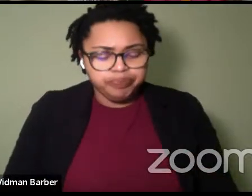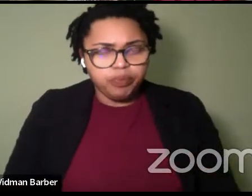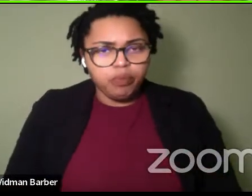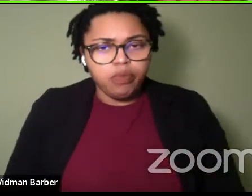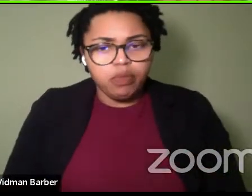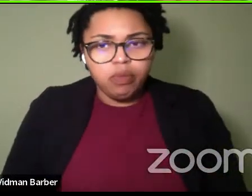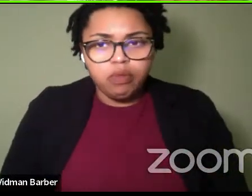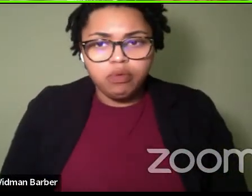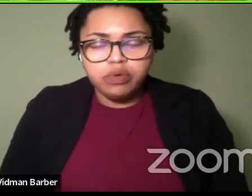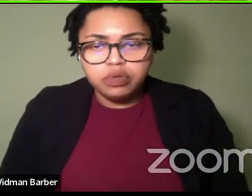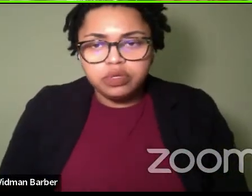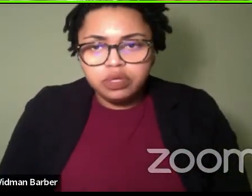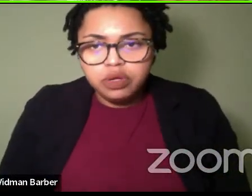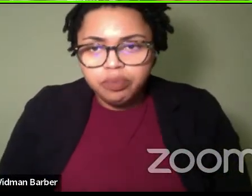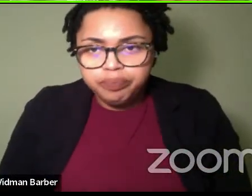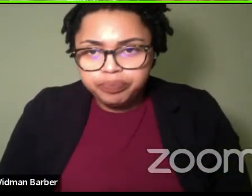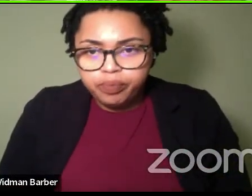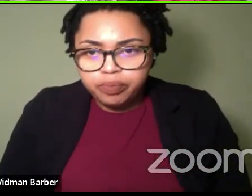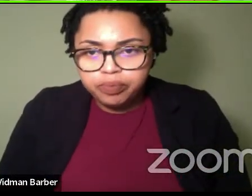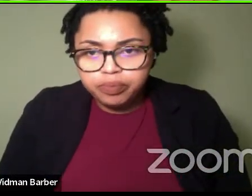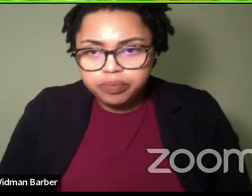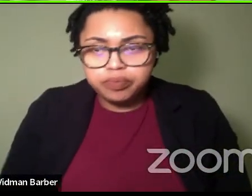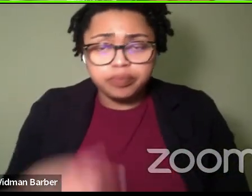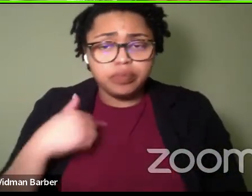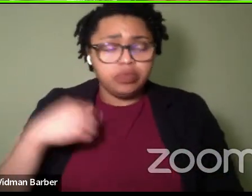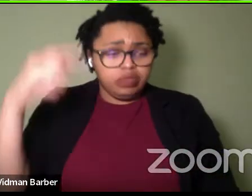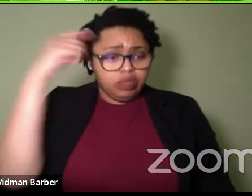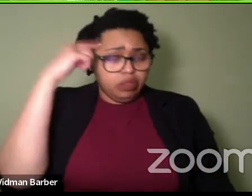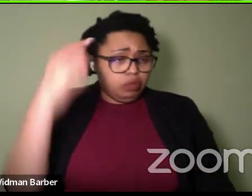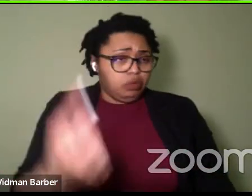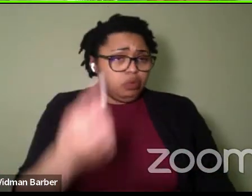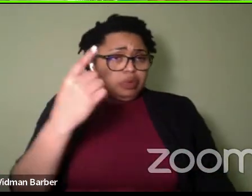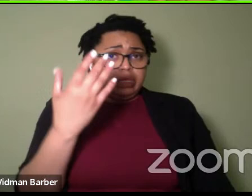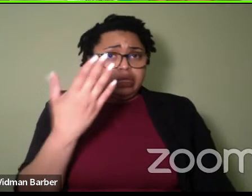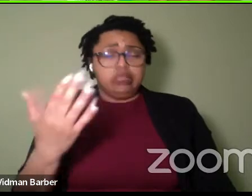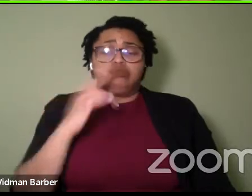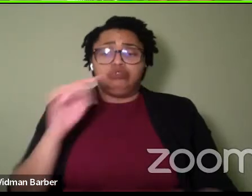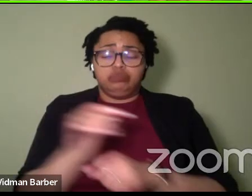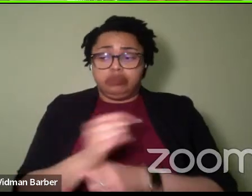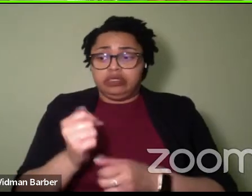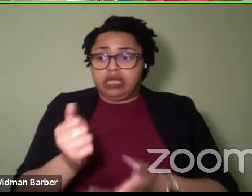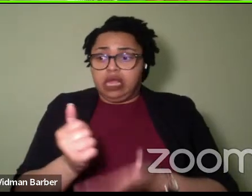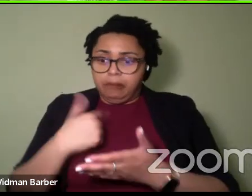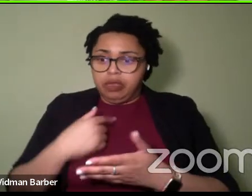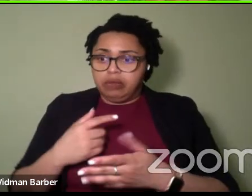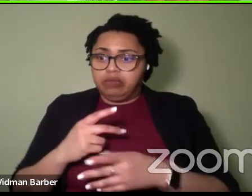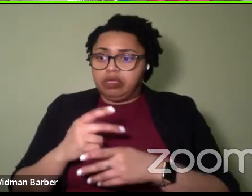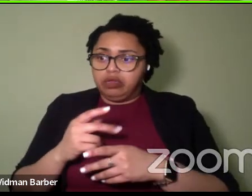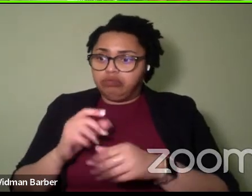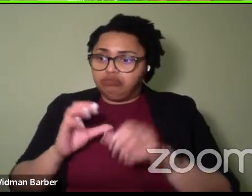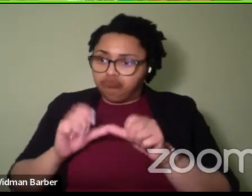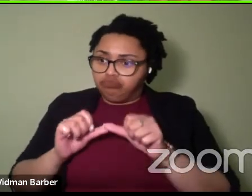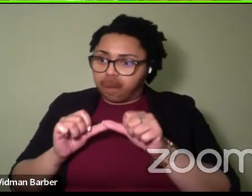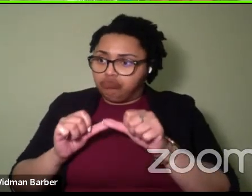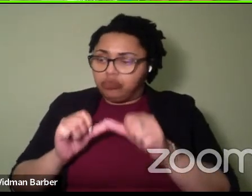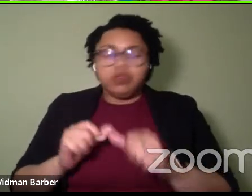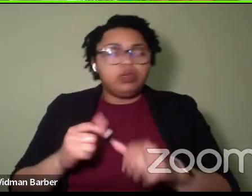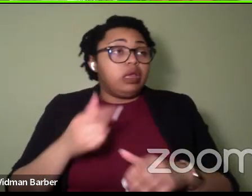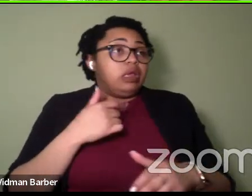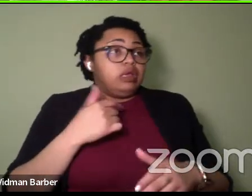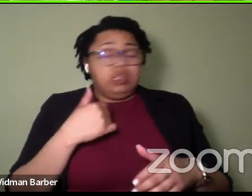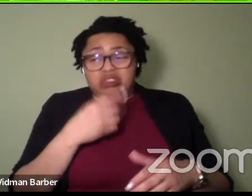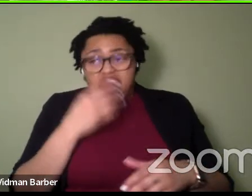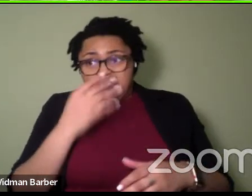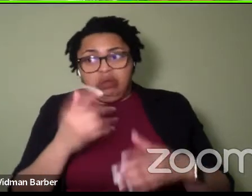Yeah, I think that one of the driving forces that kind of was like, I shouldn't care. I should write this book. People are going to complain in regardless because they're going